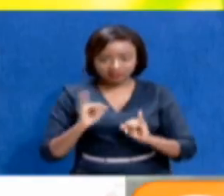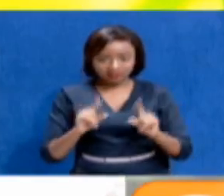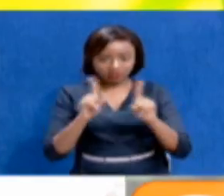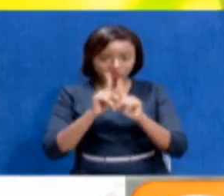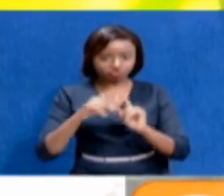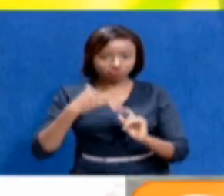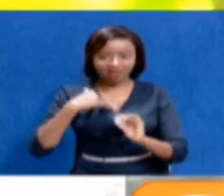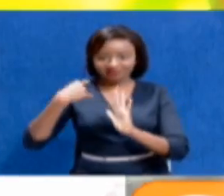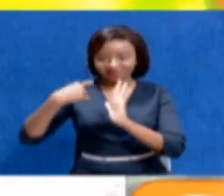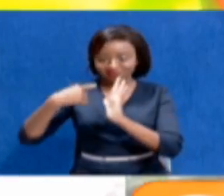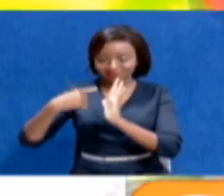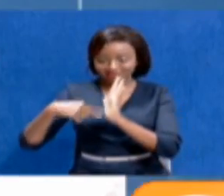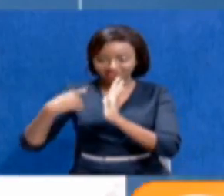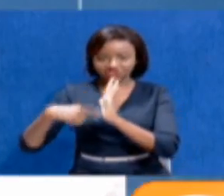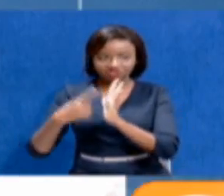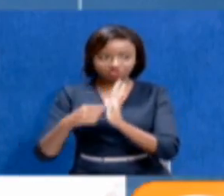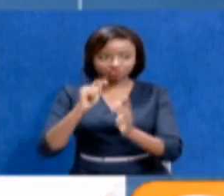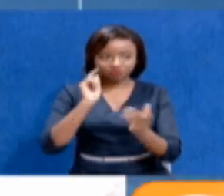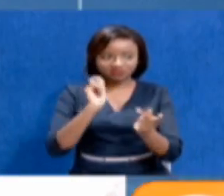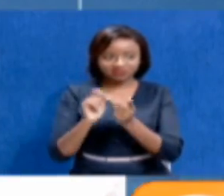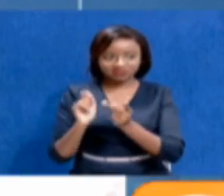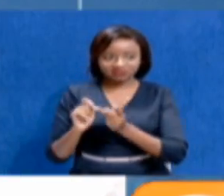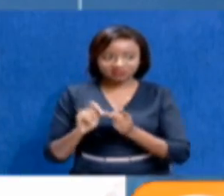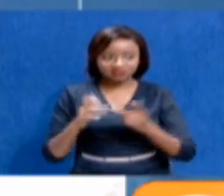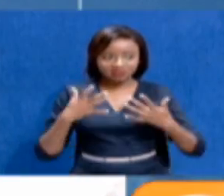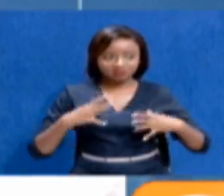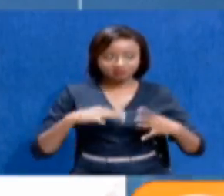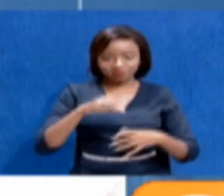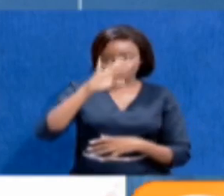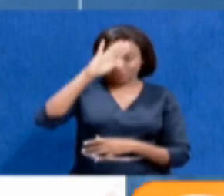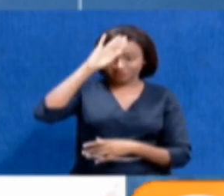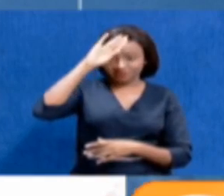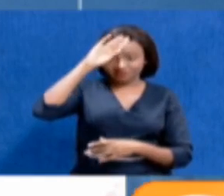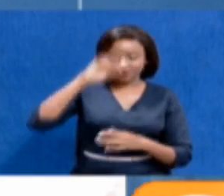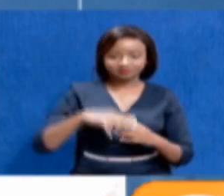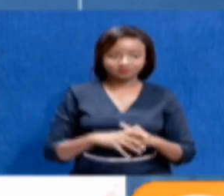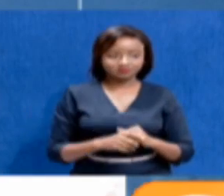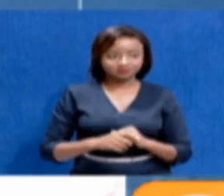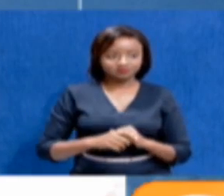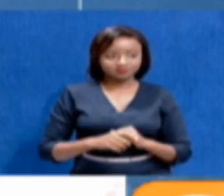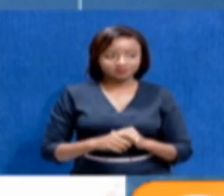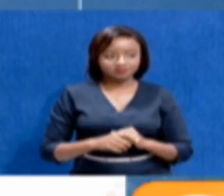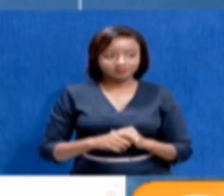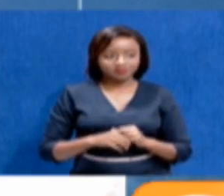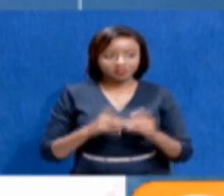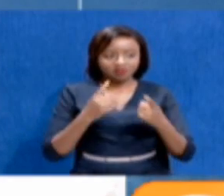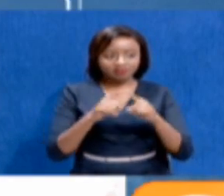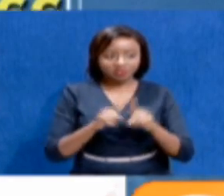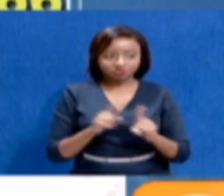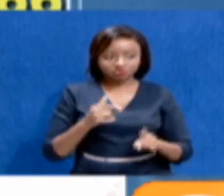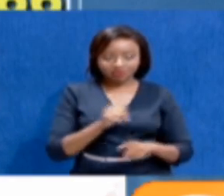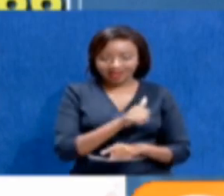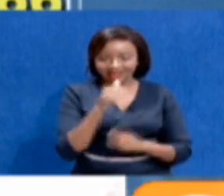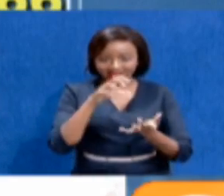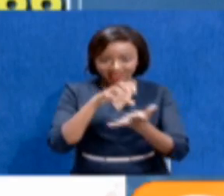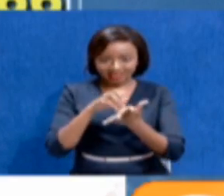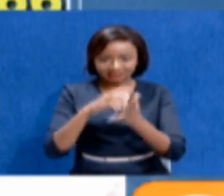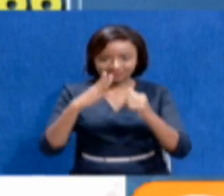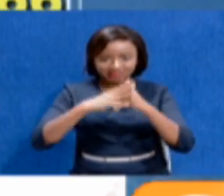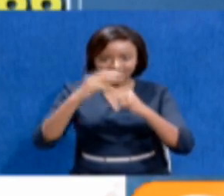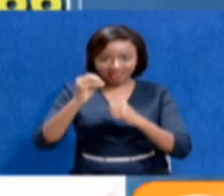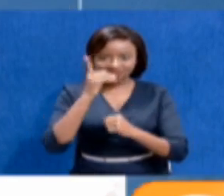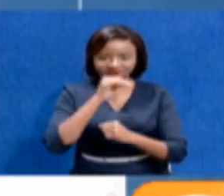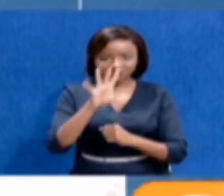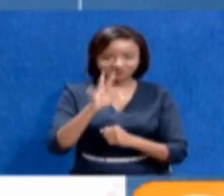check temperatures of all coming in. The developments came as the country's confirmed cases rose further, with 90 more testing